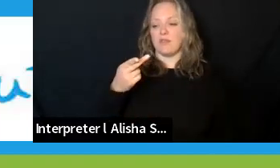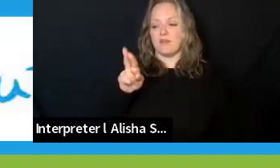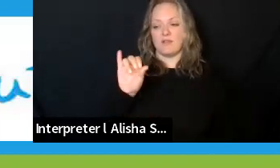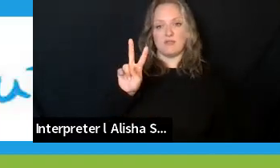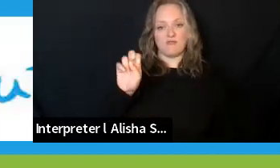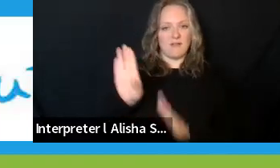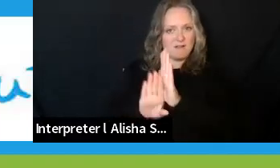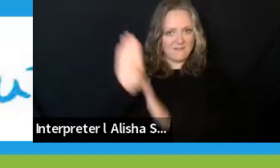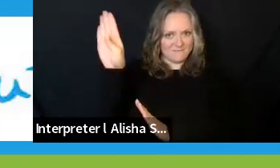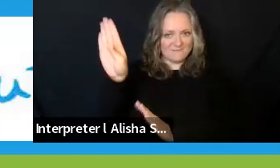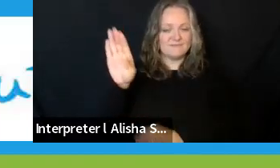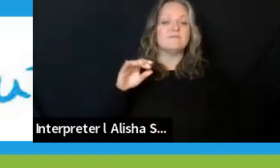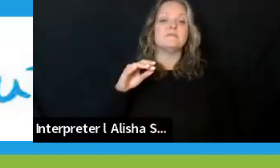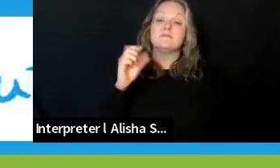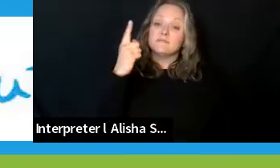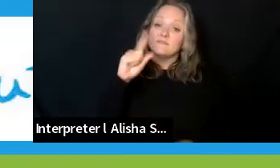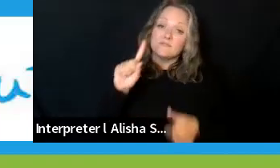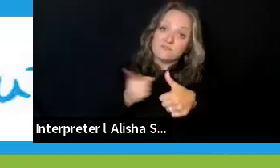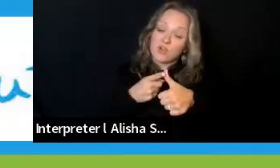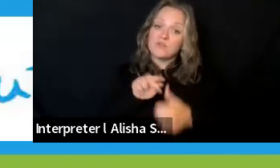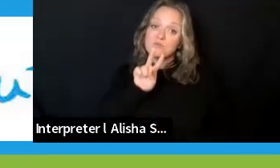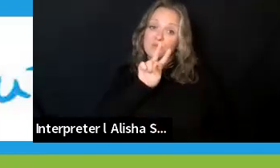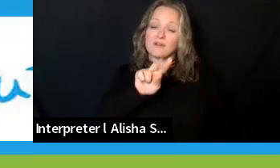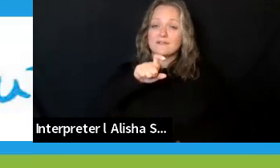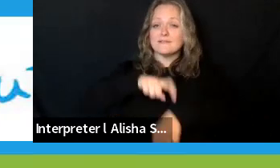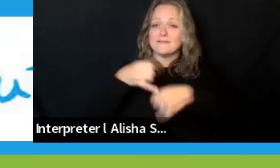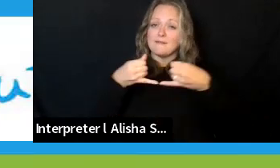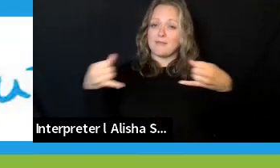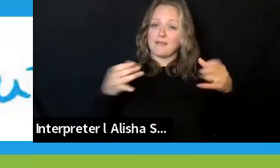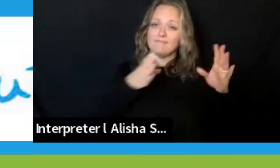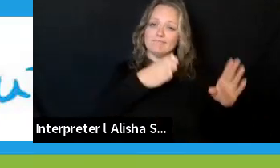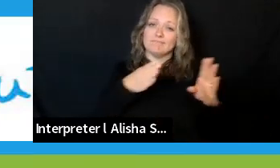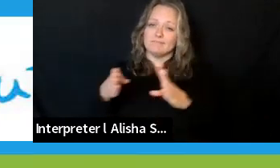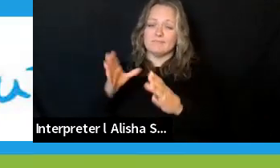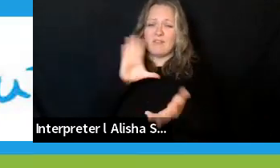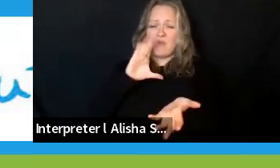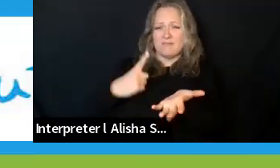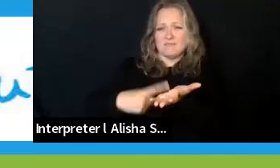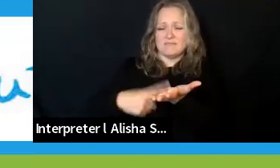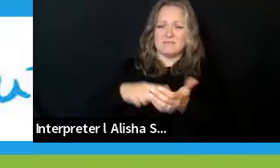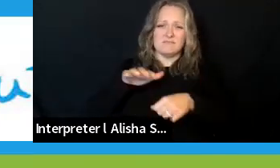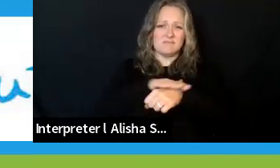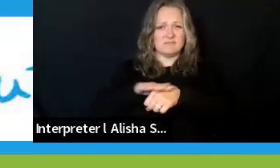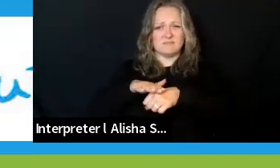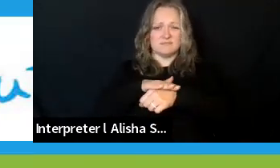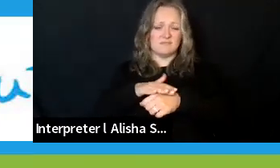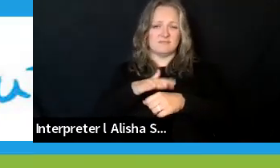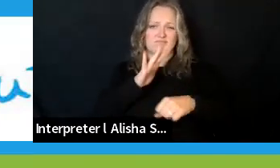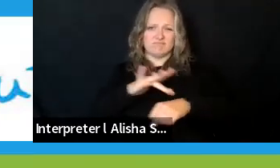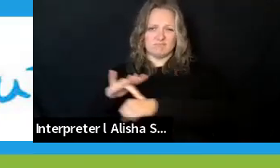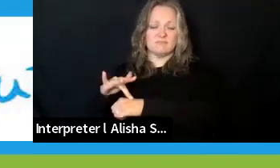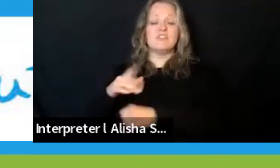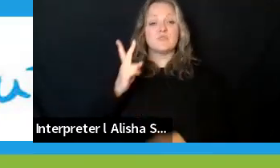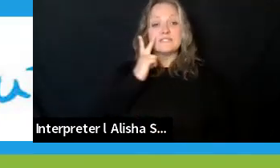So the first thing I want you guys to look at here is a timeline that we're going to go over quickly. As you can see,